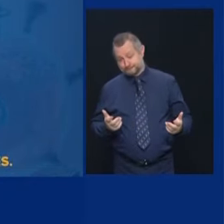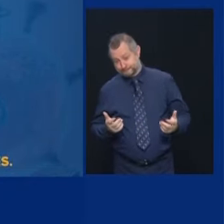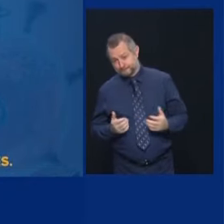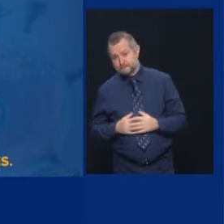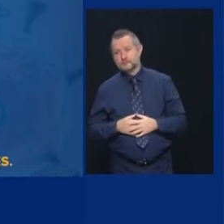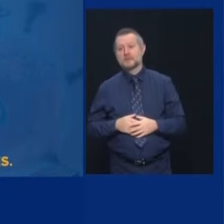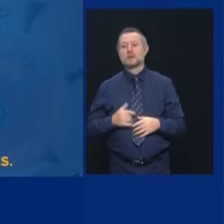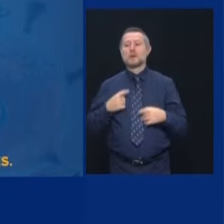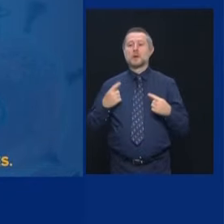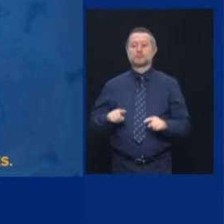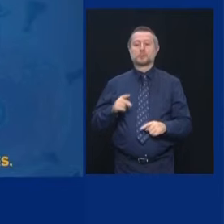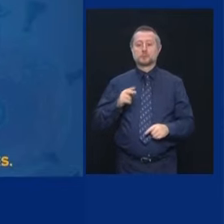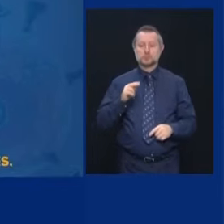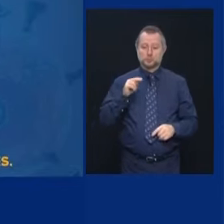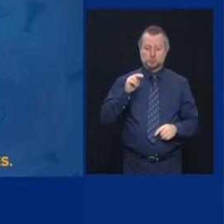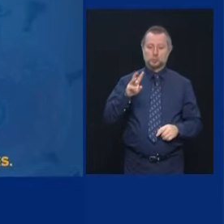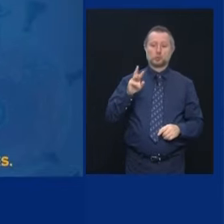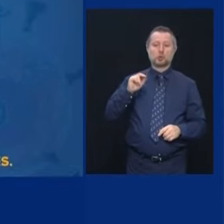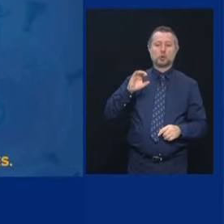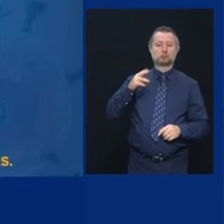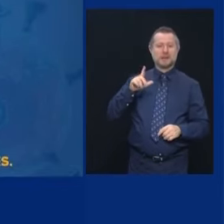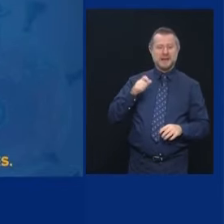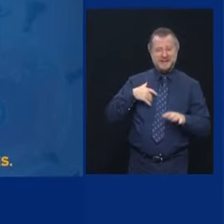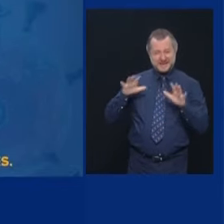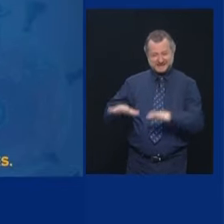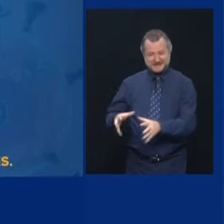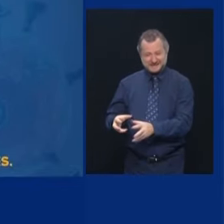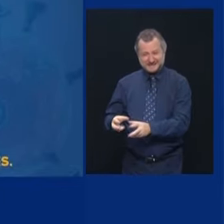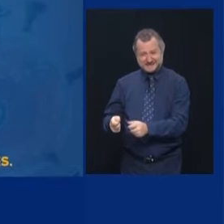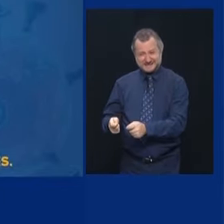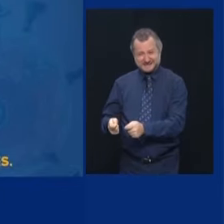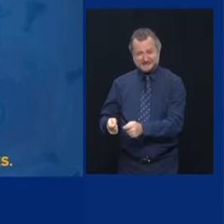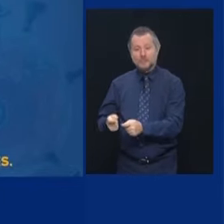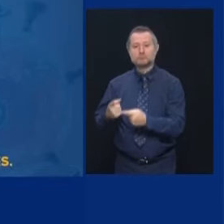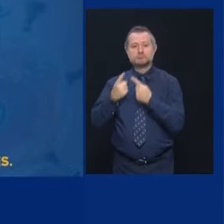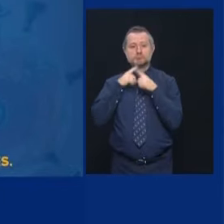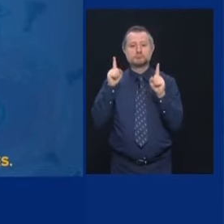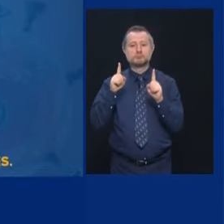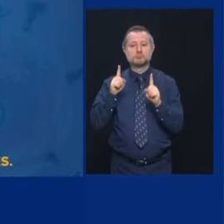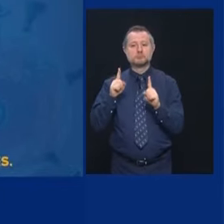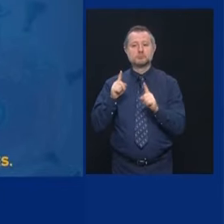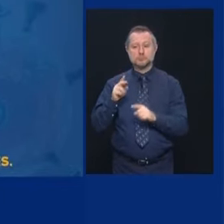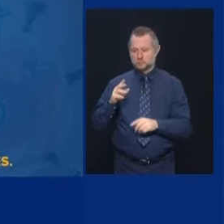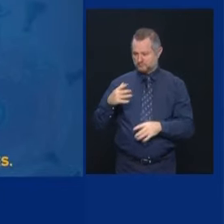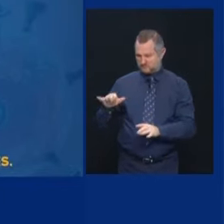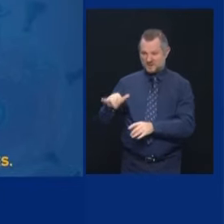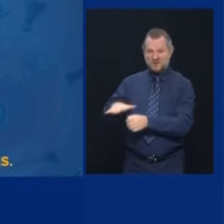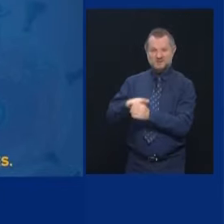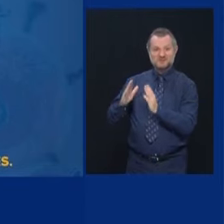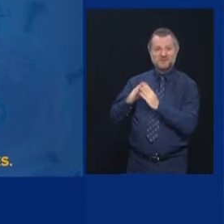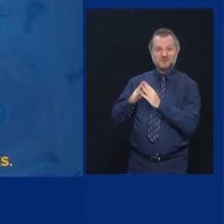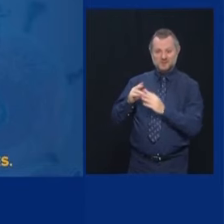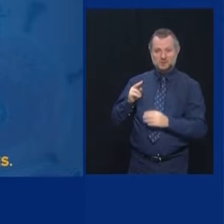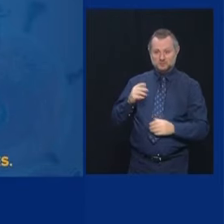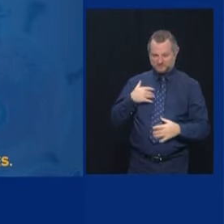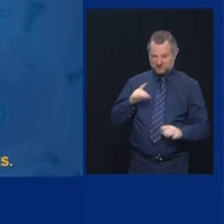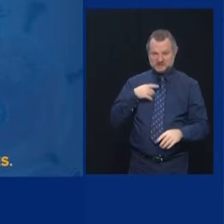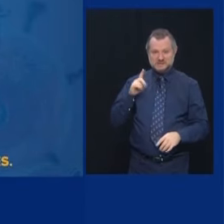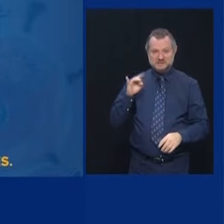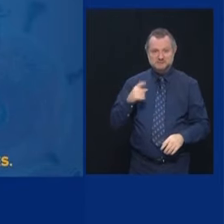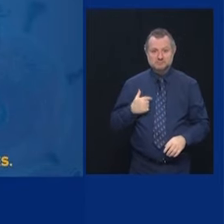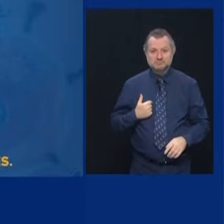New Rochelle. And we did stamp it out in New Rochelle, by the way. And every state is dealing with